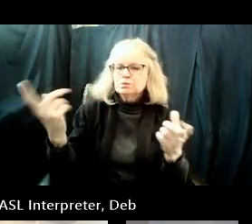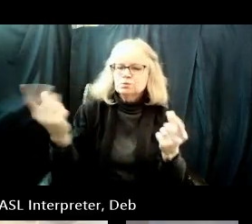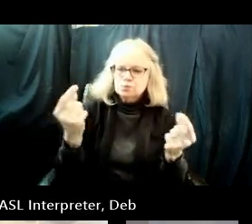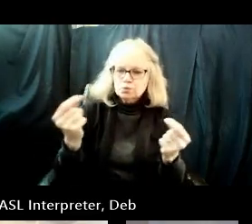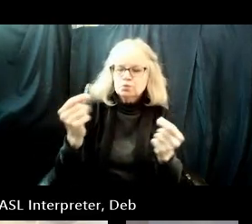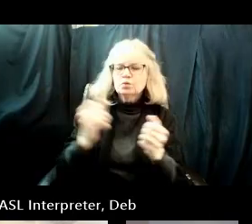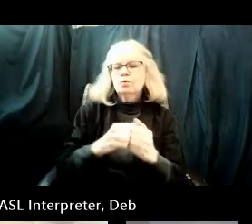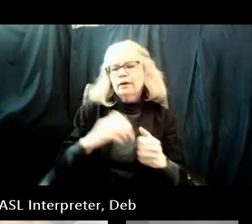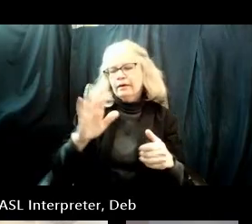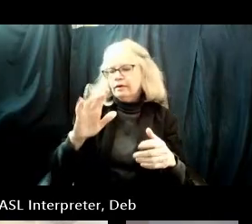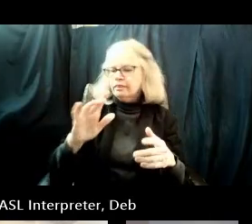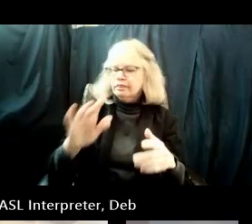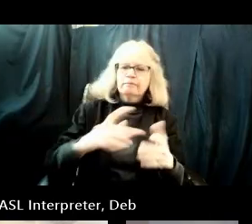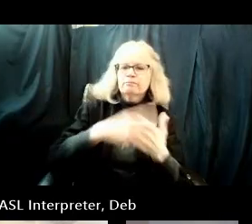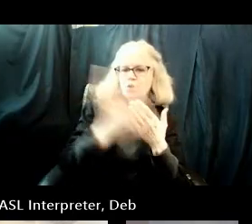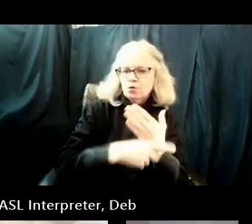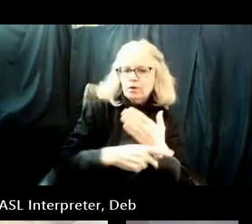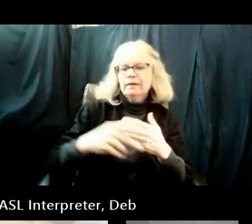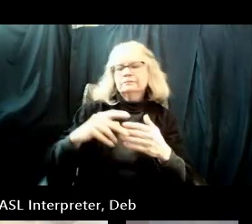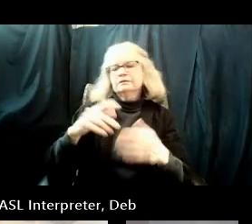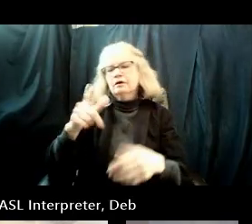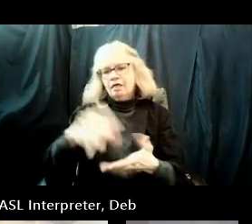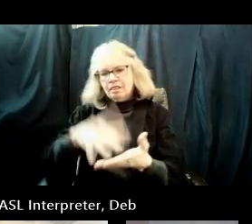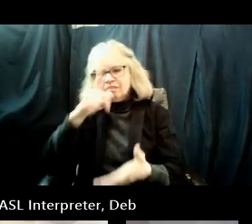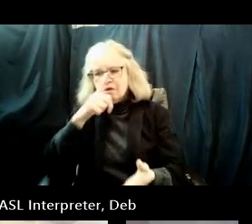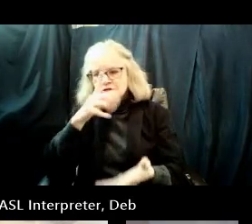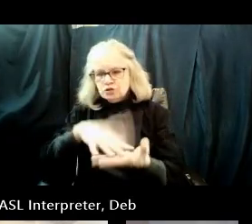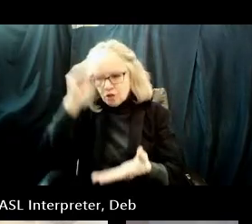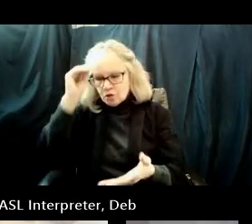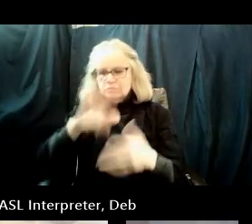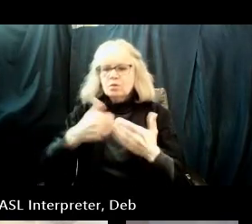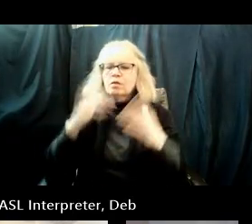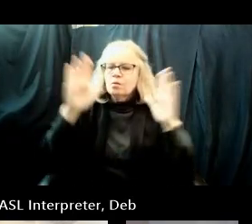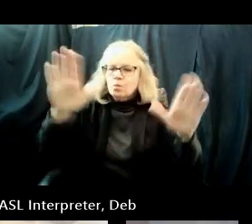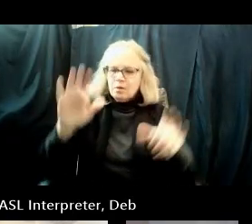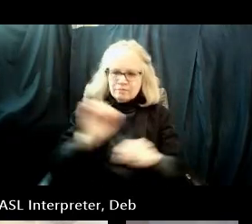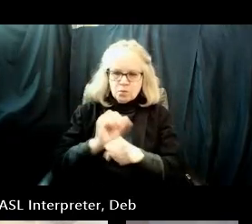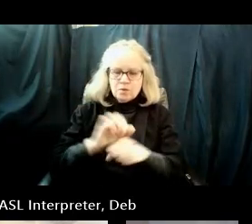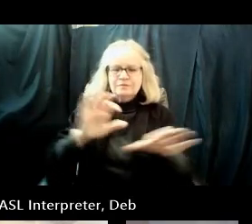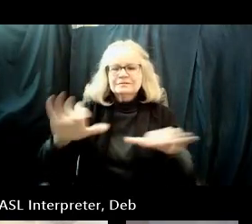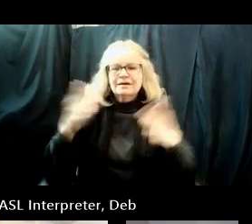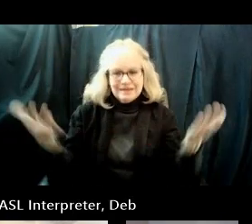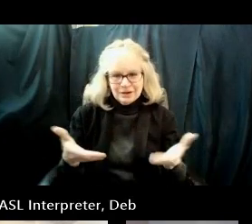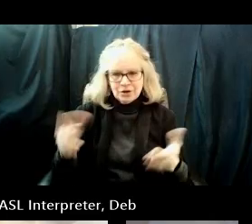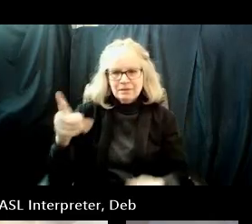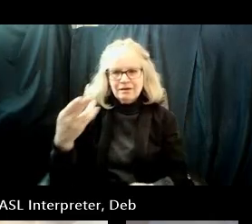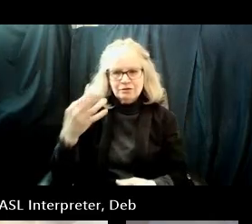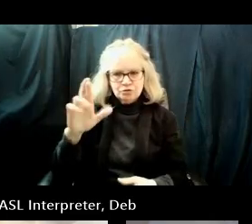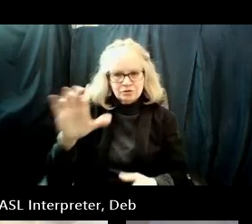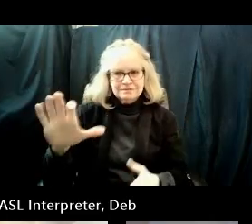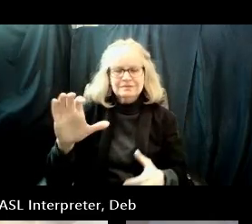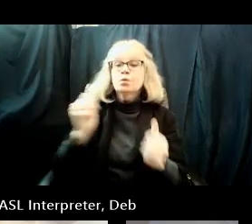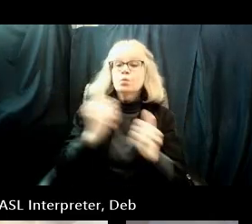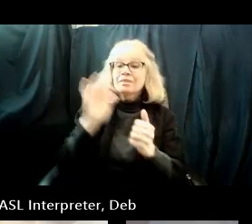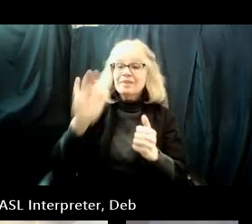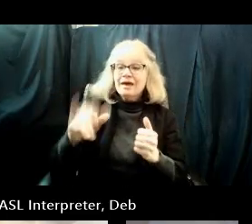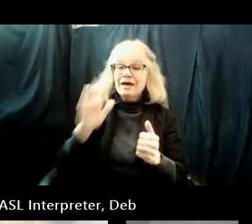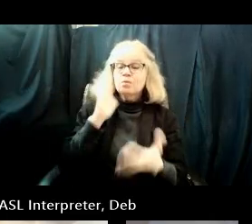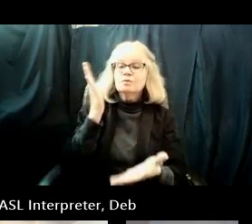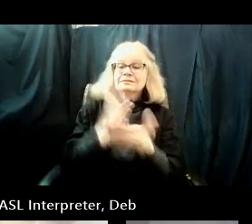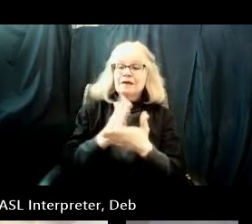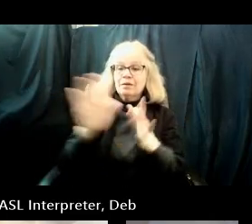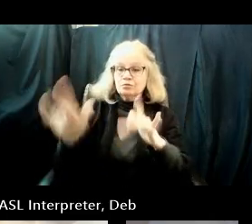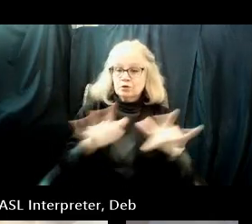initiatives and lunch and learns and just all of the incredible work being done here at the PHRC. So with that, we will stop the